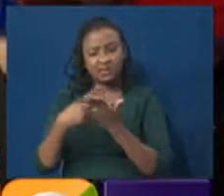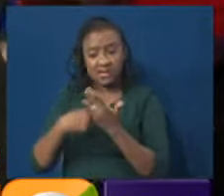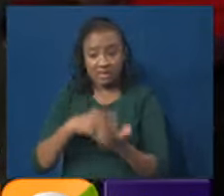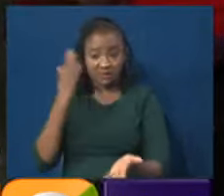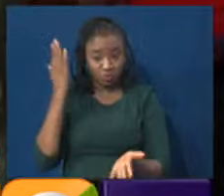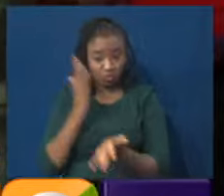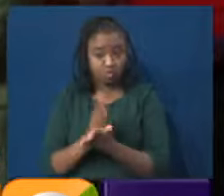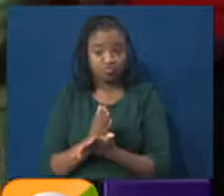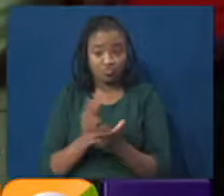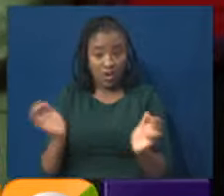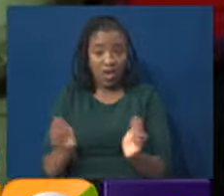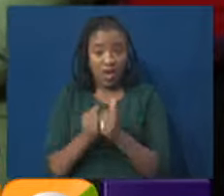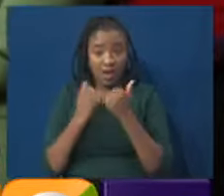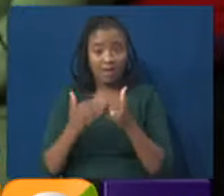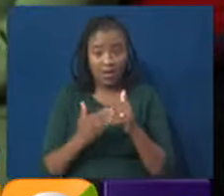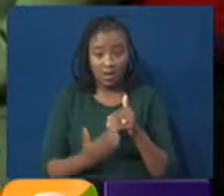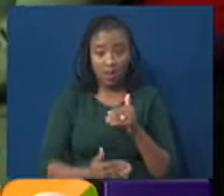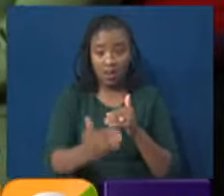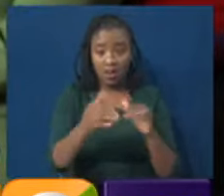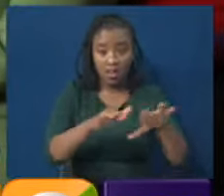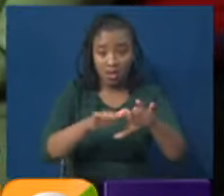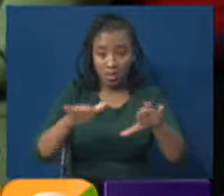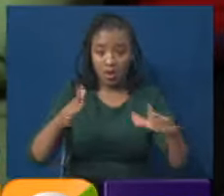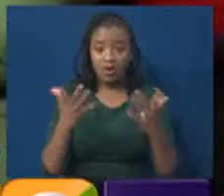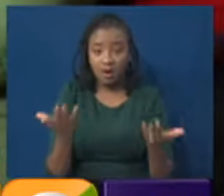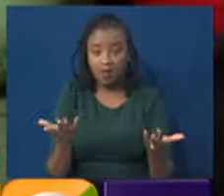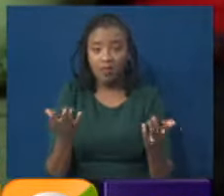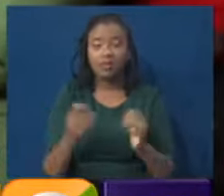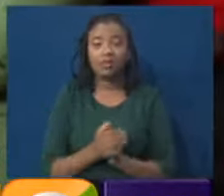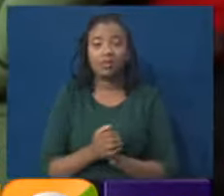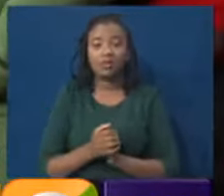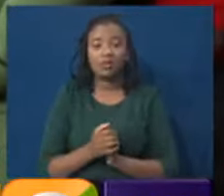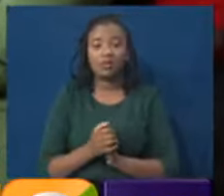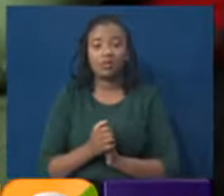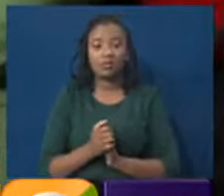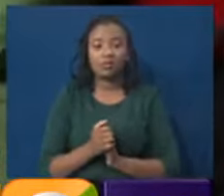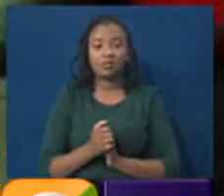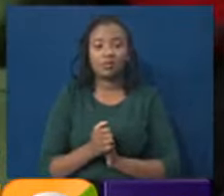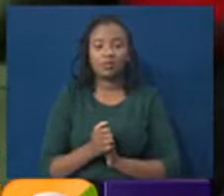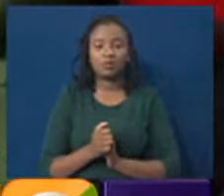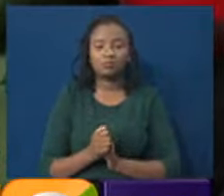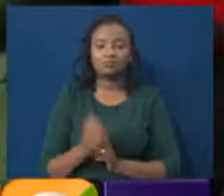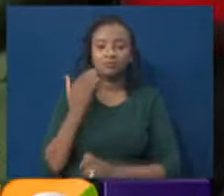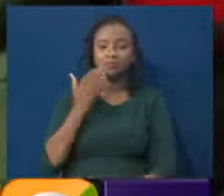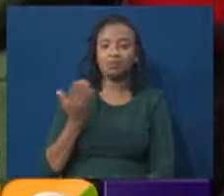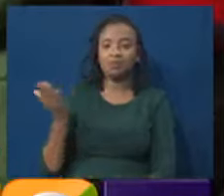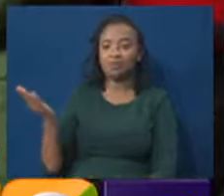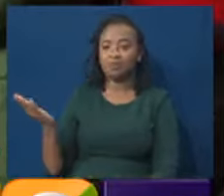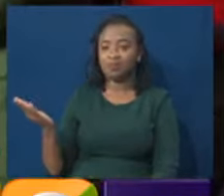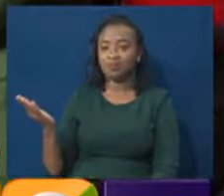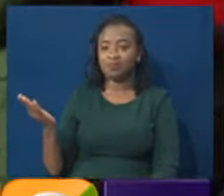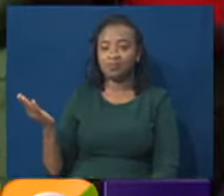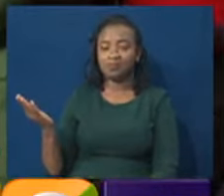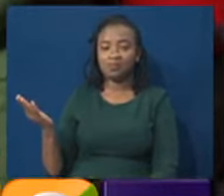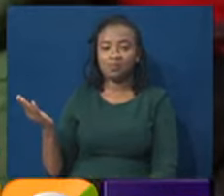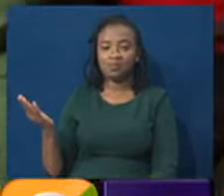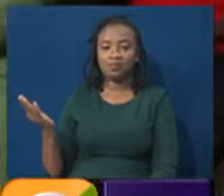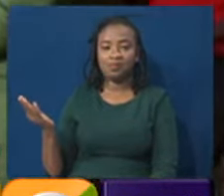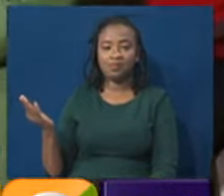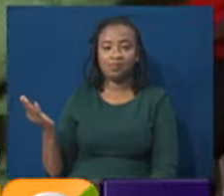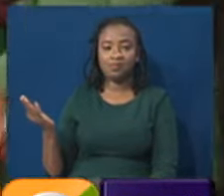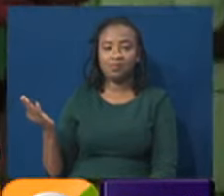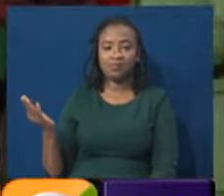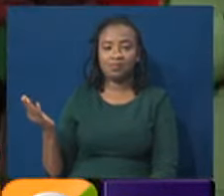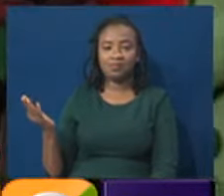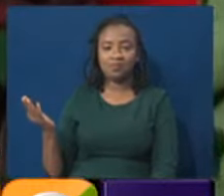actually what is happening at the ground. And I'm joined with them, with some of them are joining me here. Excuse me, sir, karibu